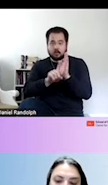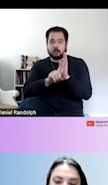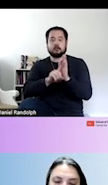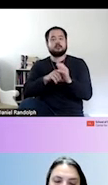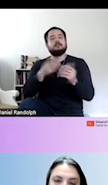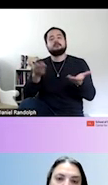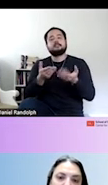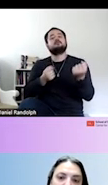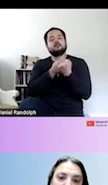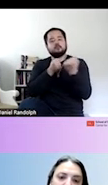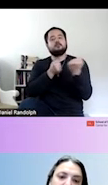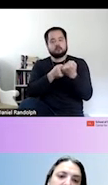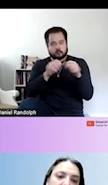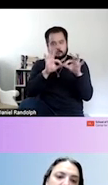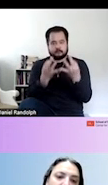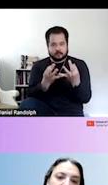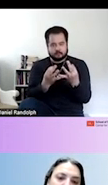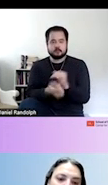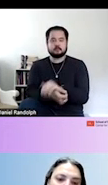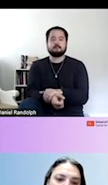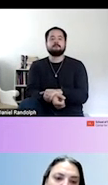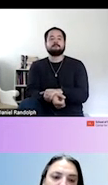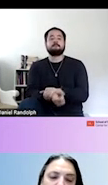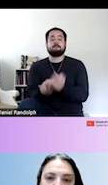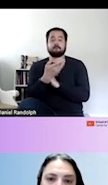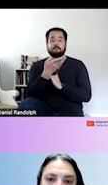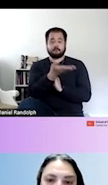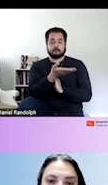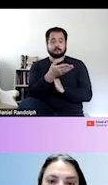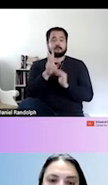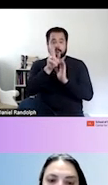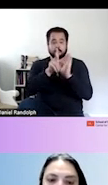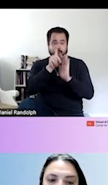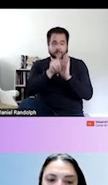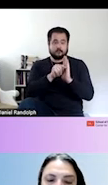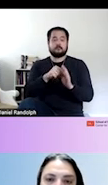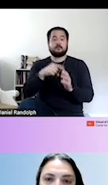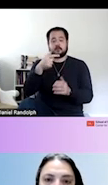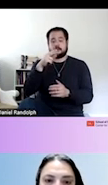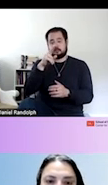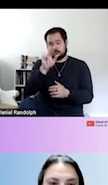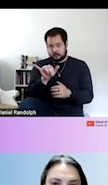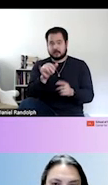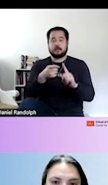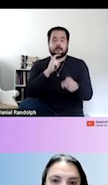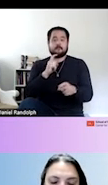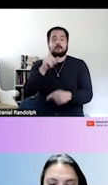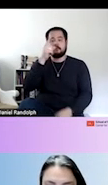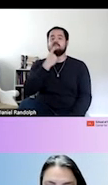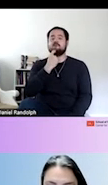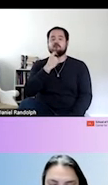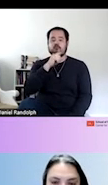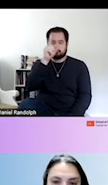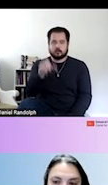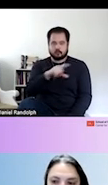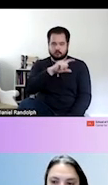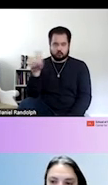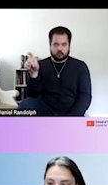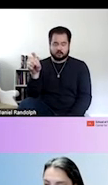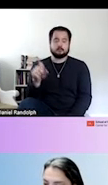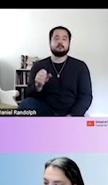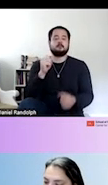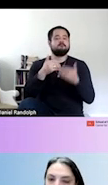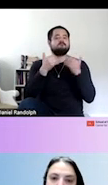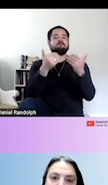video here is Guy Triano from the Red Cross to talk a little bit about what they do. So we can get our video started.